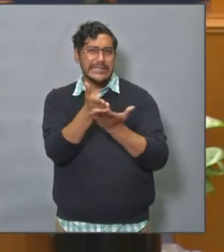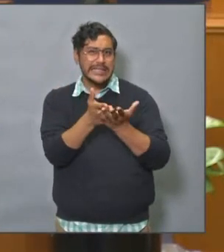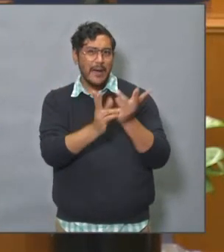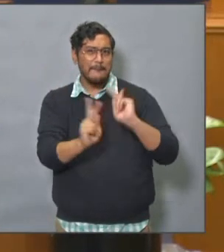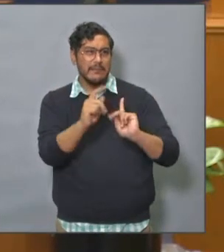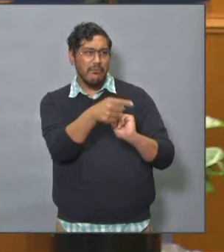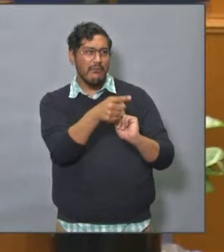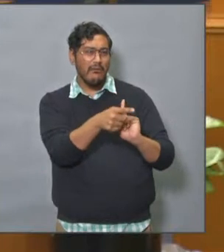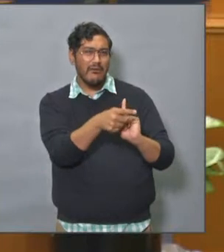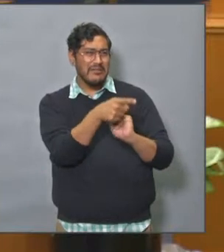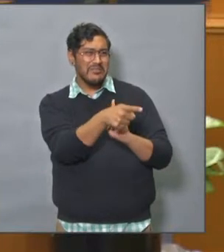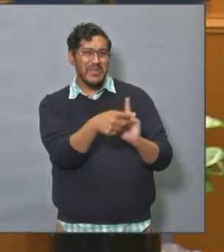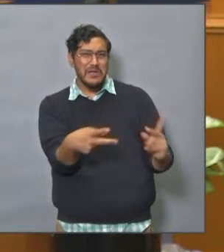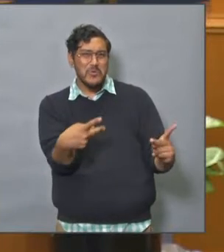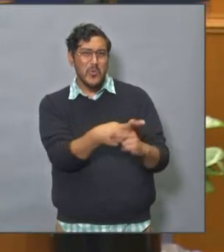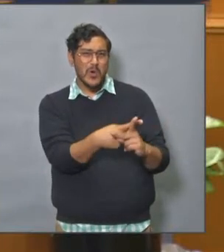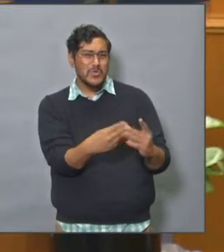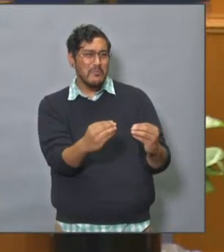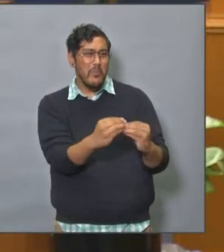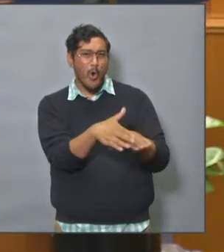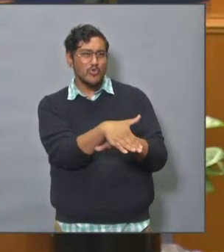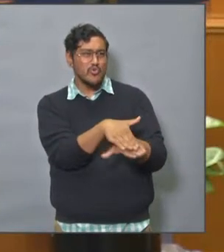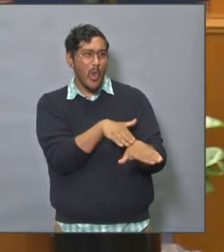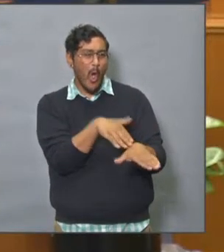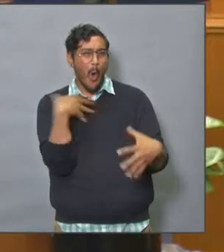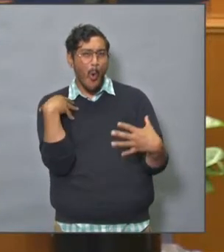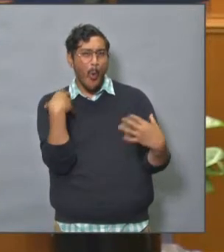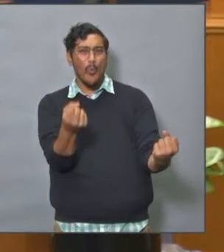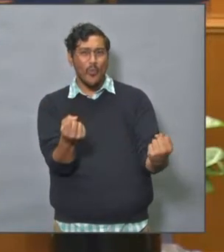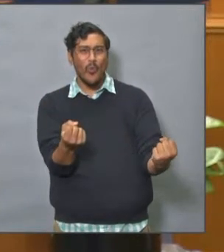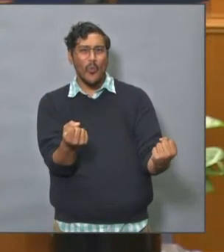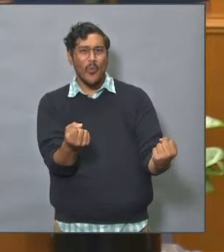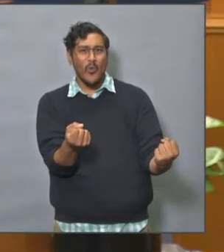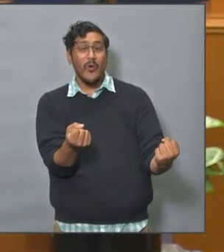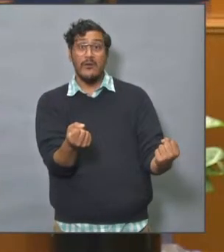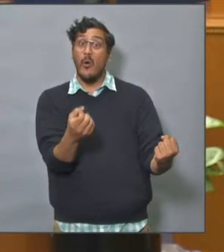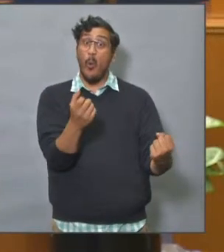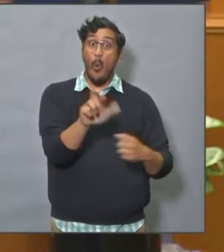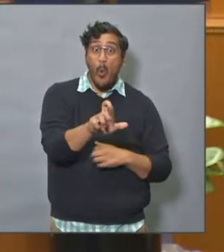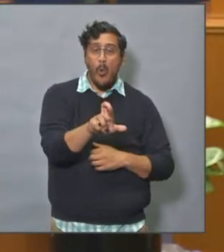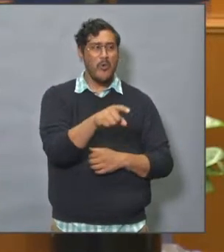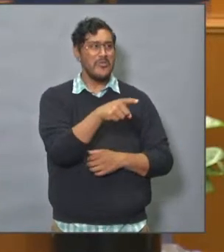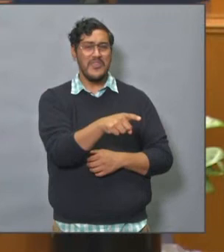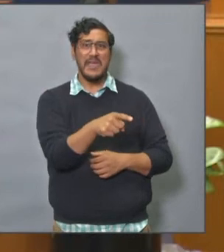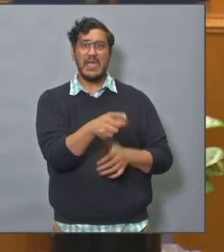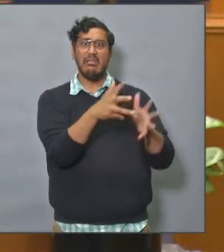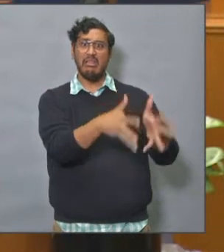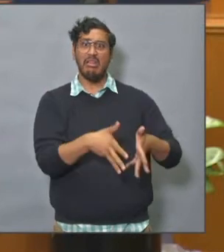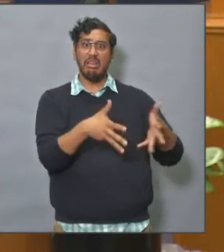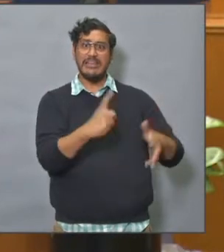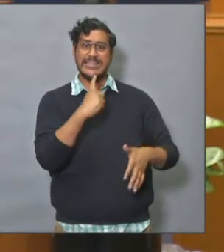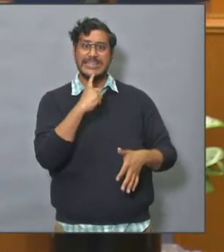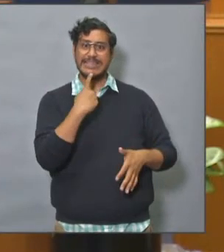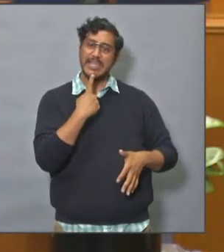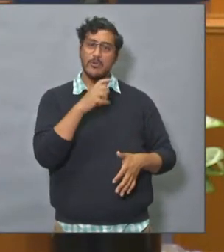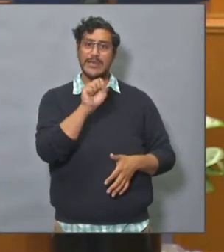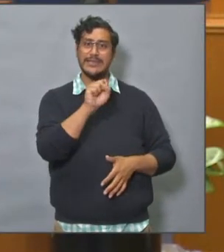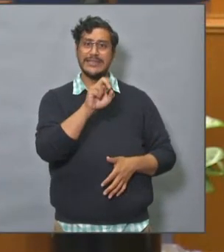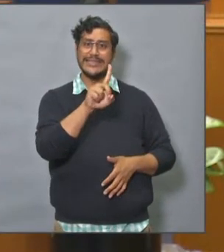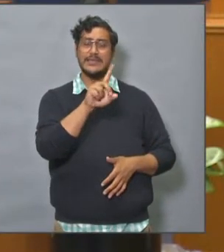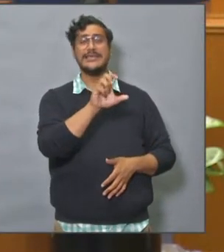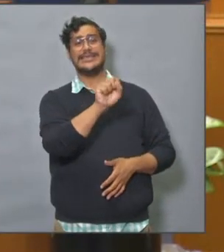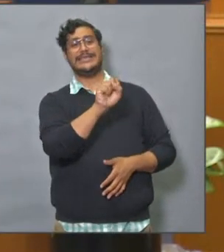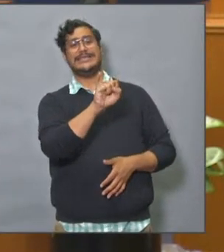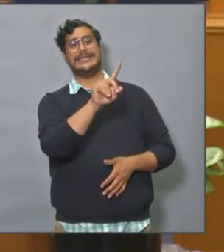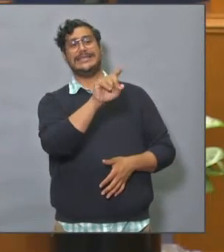is particularly difficult and causes a lot of lingering, serious side effects. We have time for